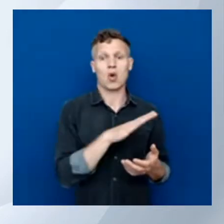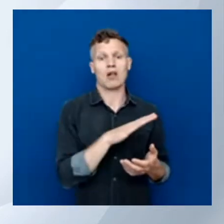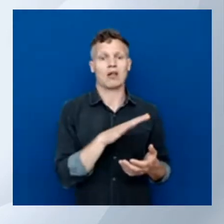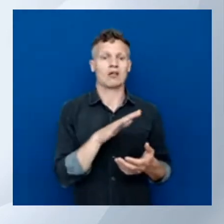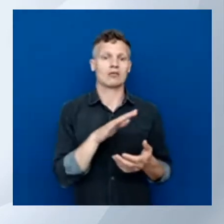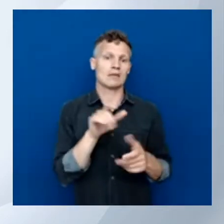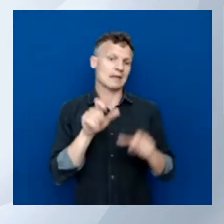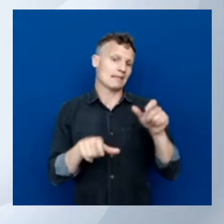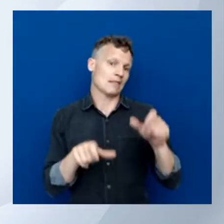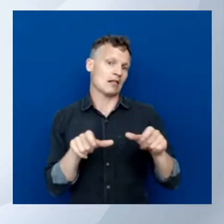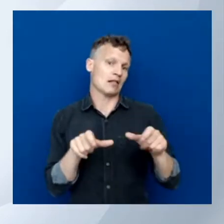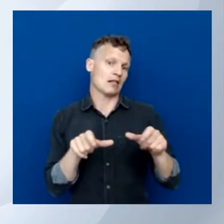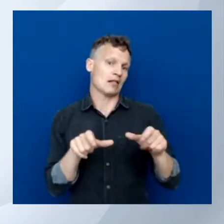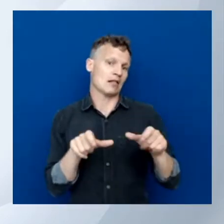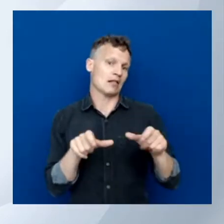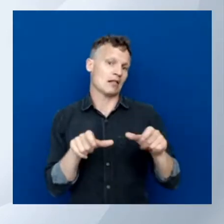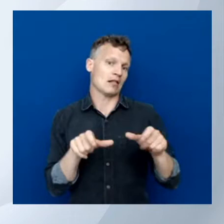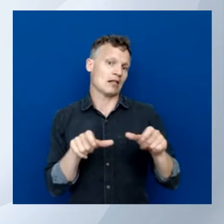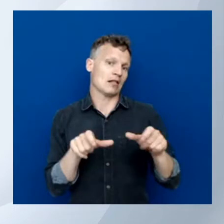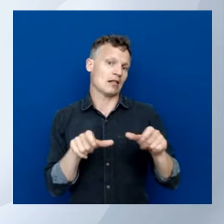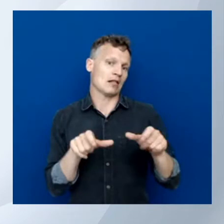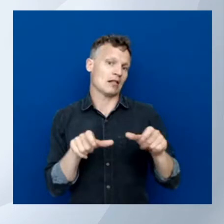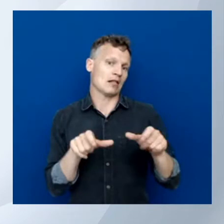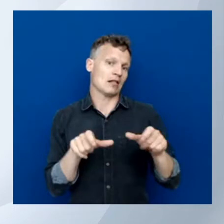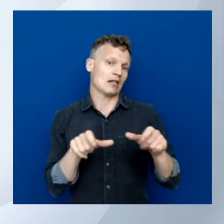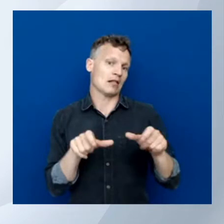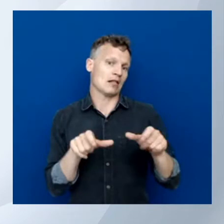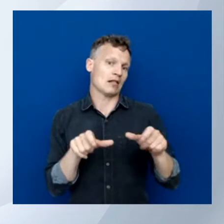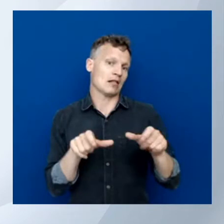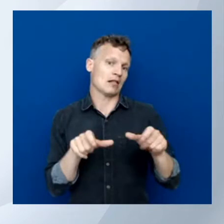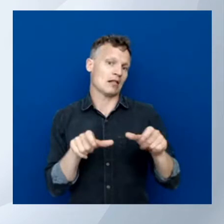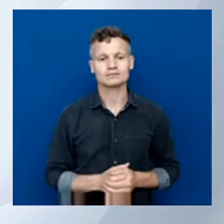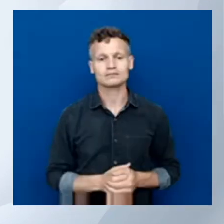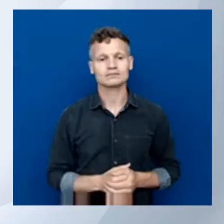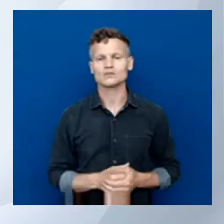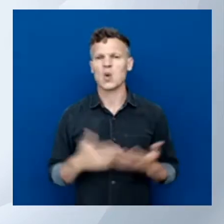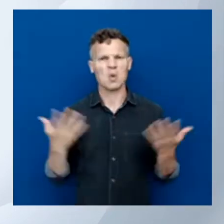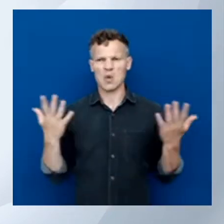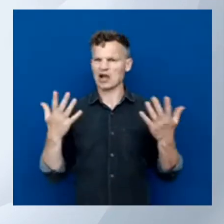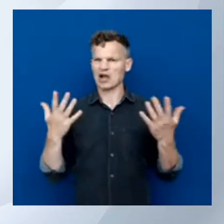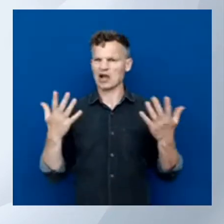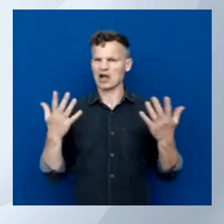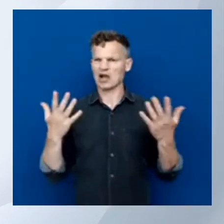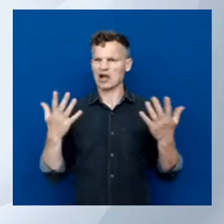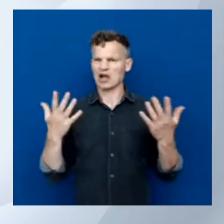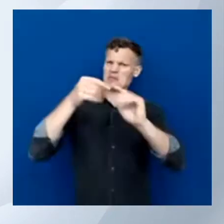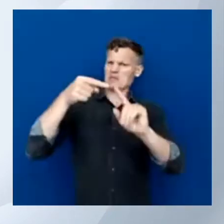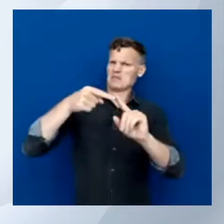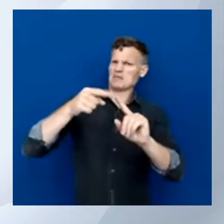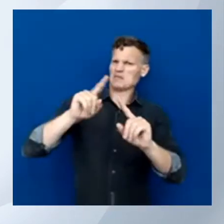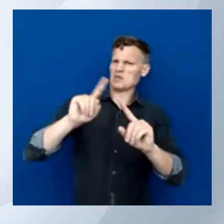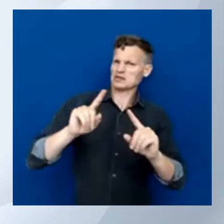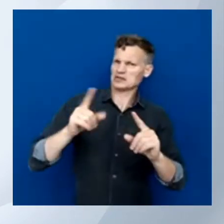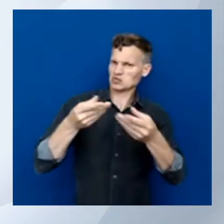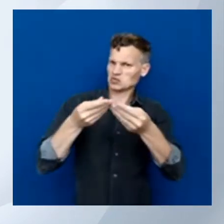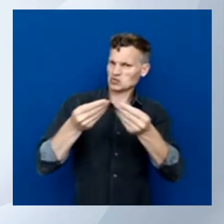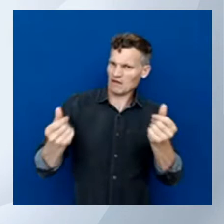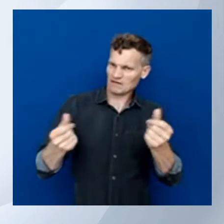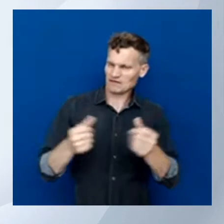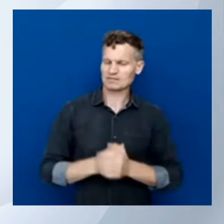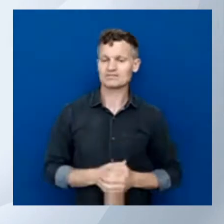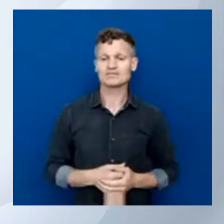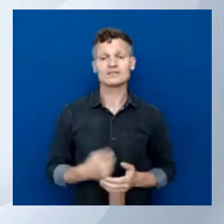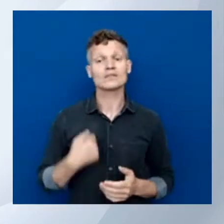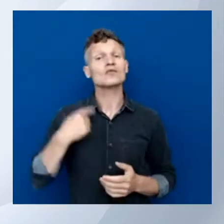So what is the challenge? What exactly are we trying to solve here? I thought I would set a hypothetical scenario to